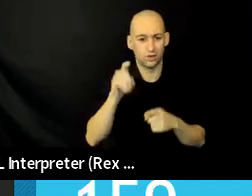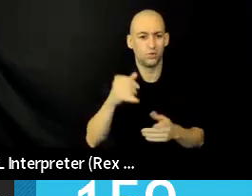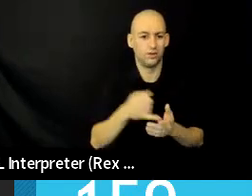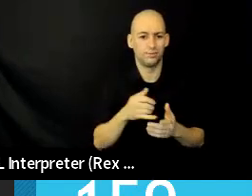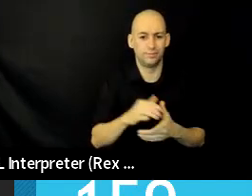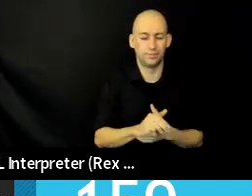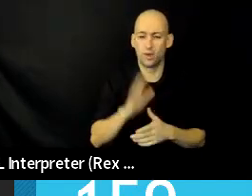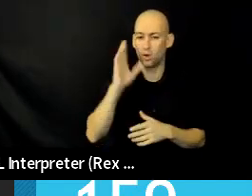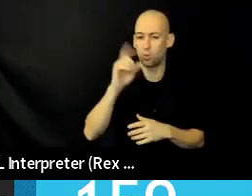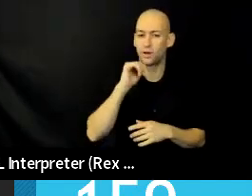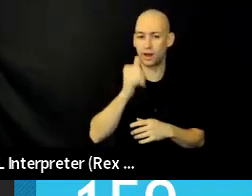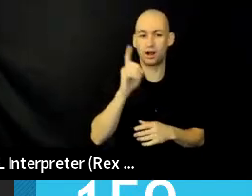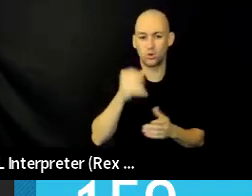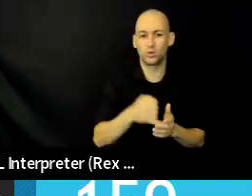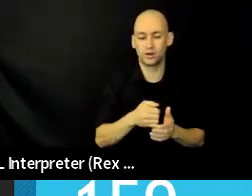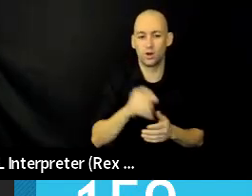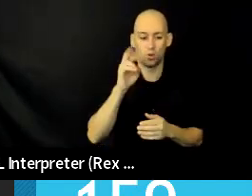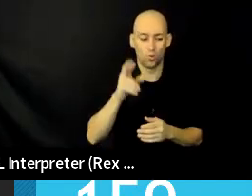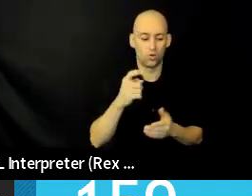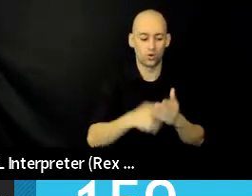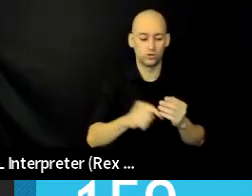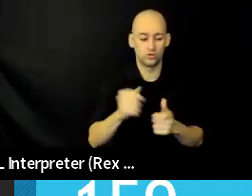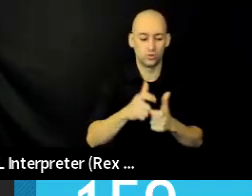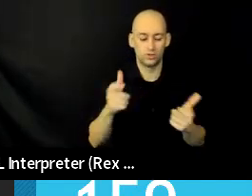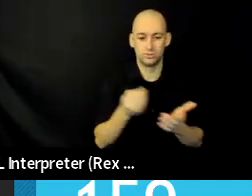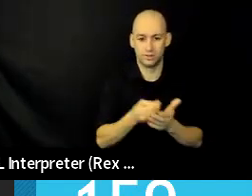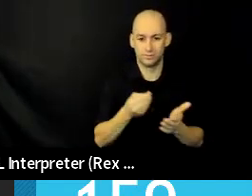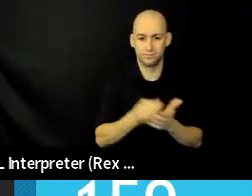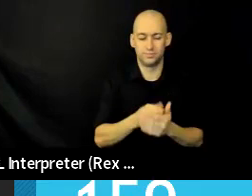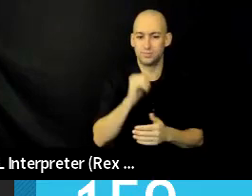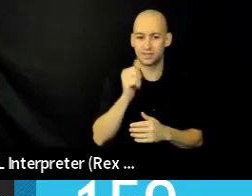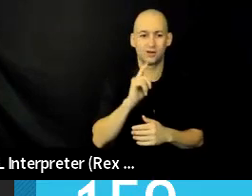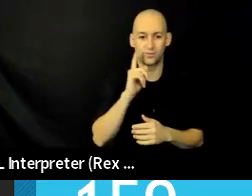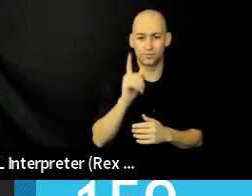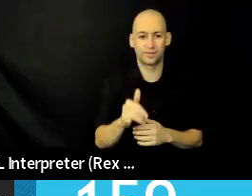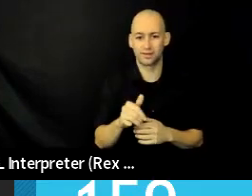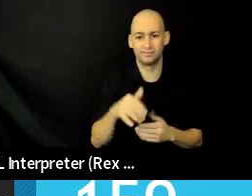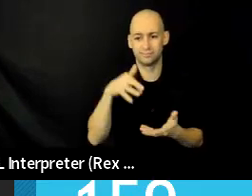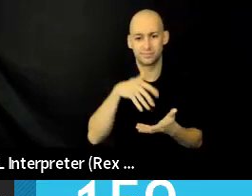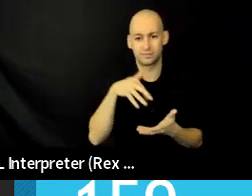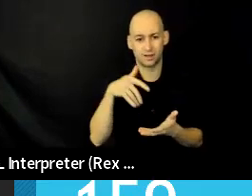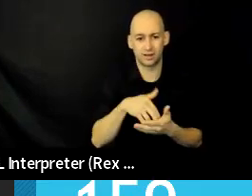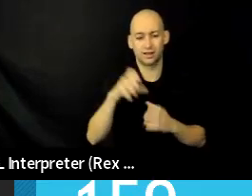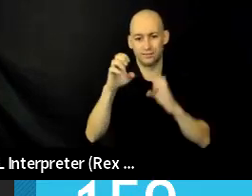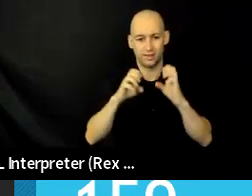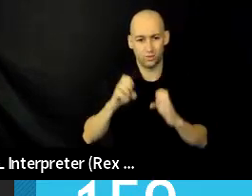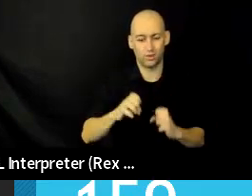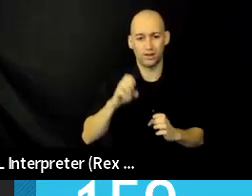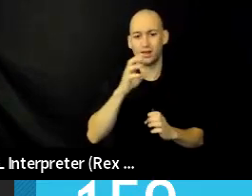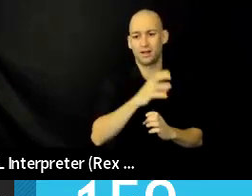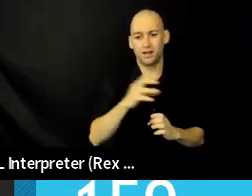or wouldn't do it, or it cost too much money. It was not actually studied, evaluated,